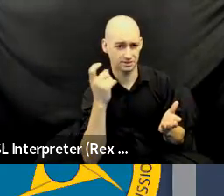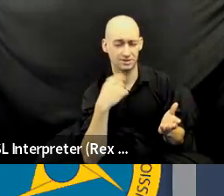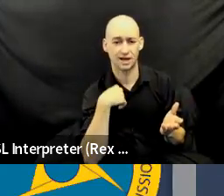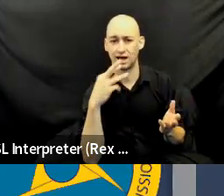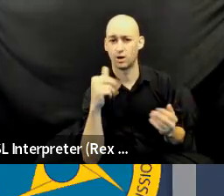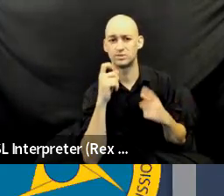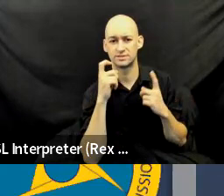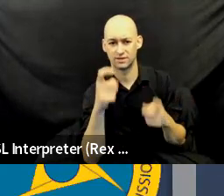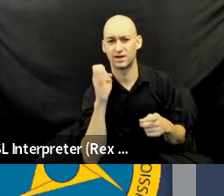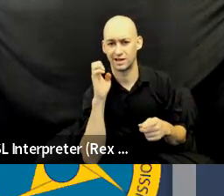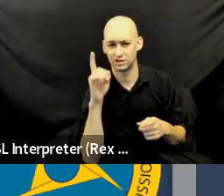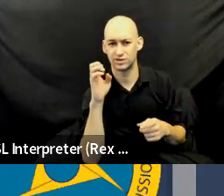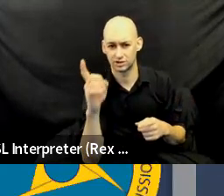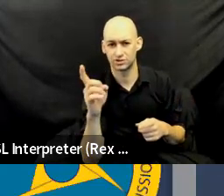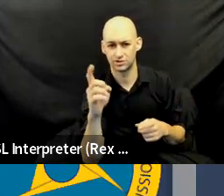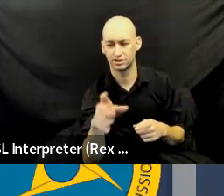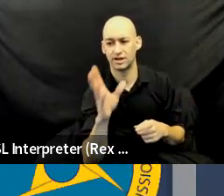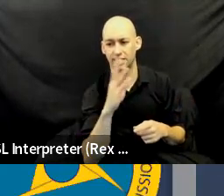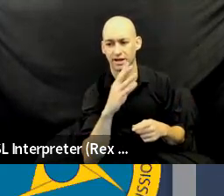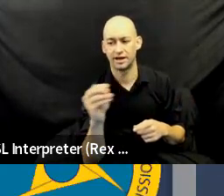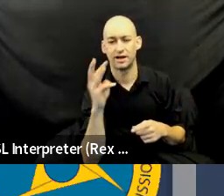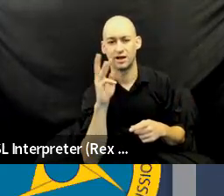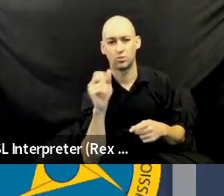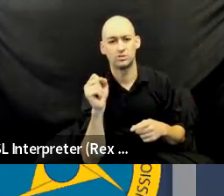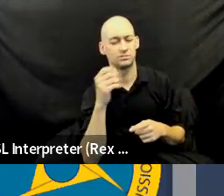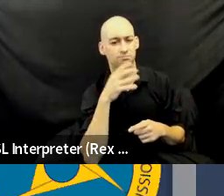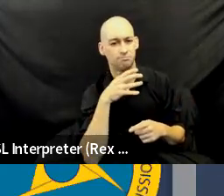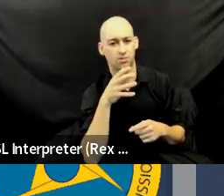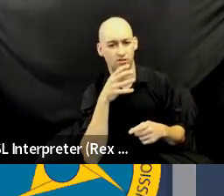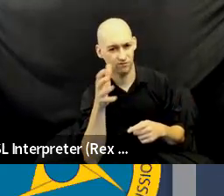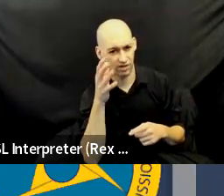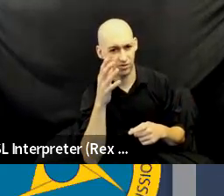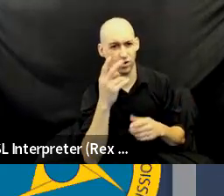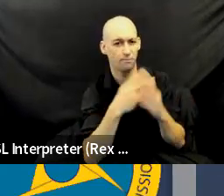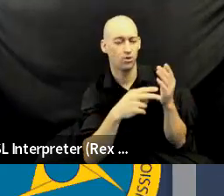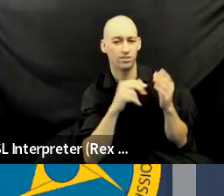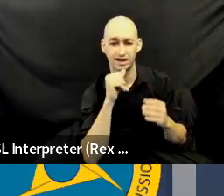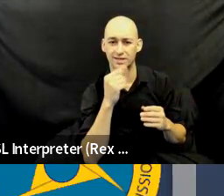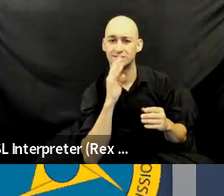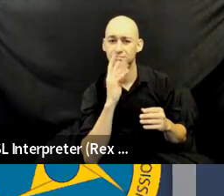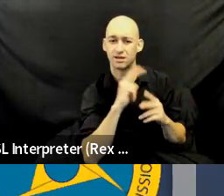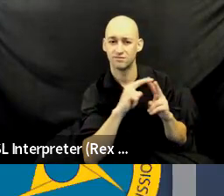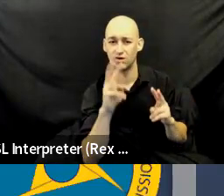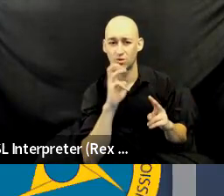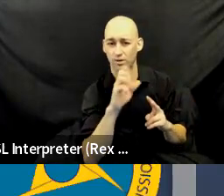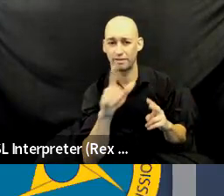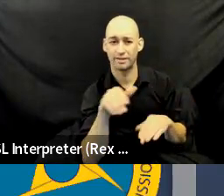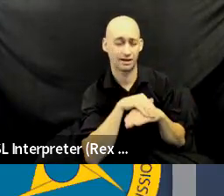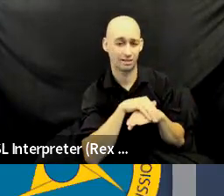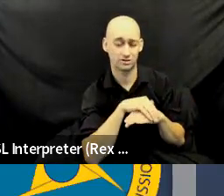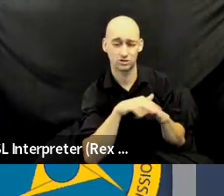an education, and I was both my parents did not speak very well English, and it